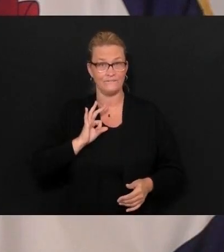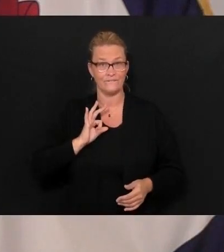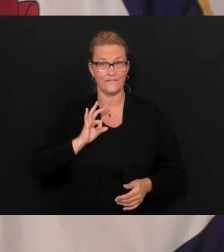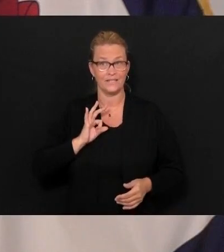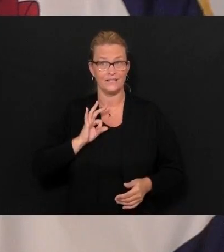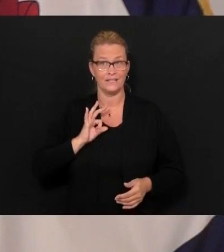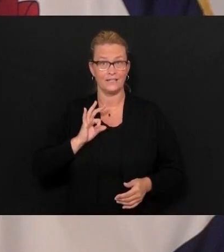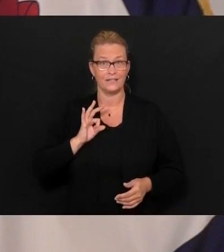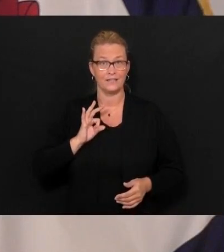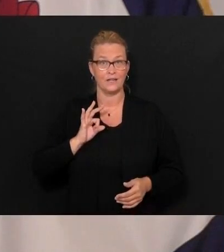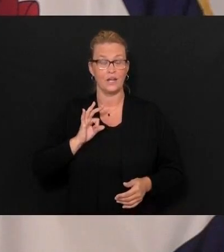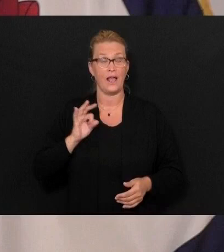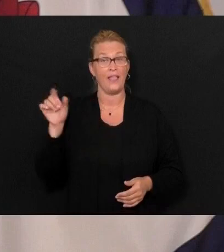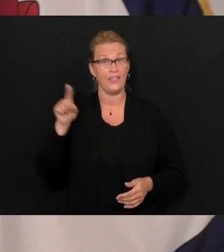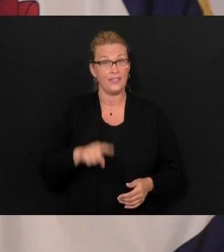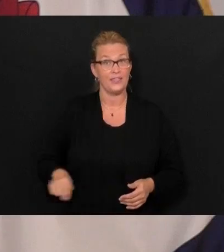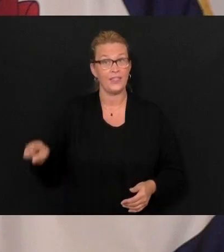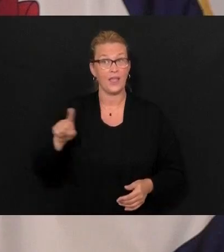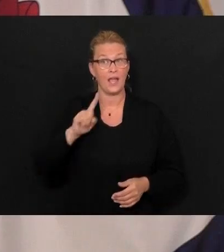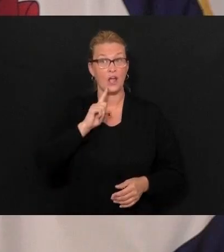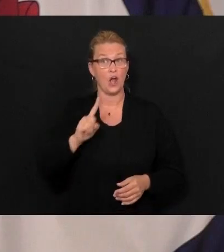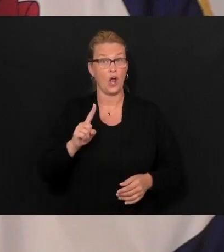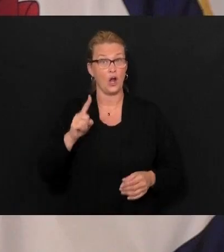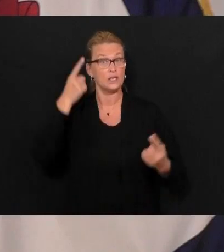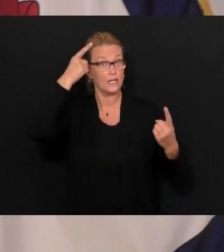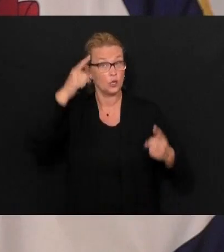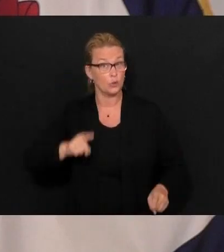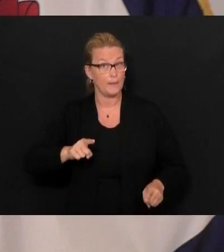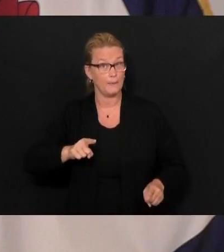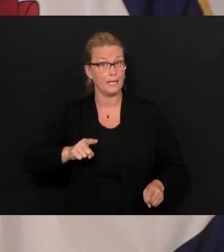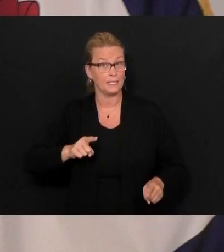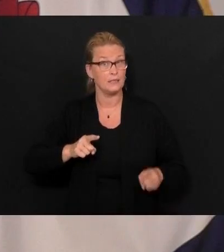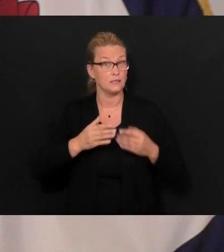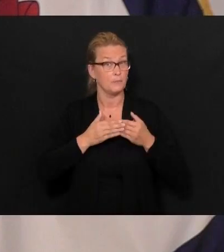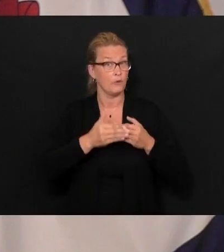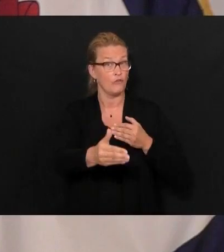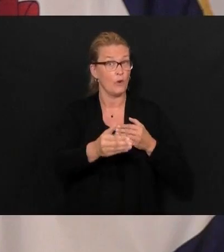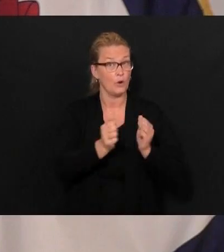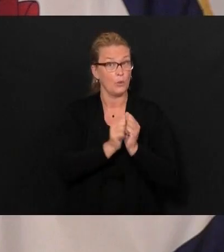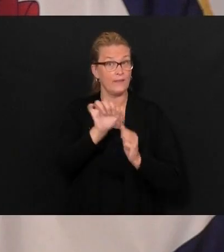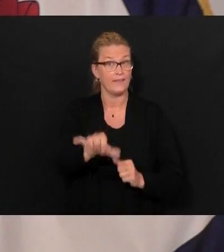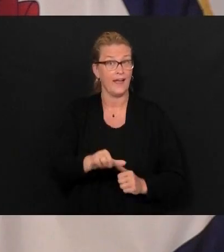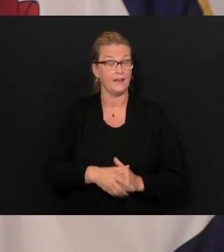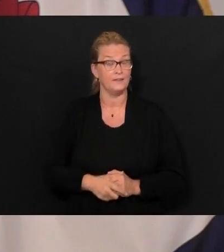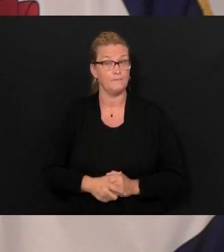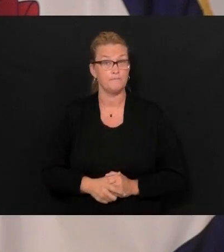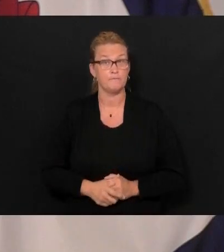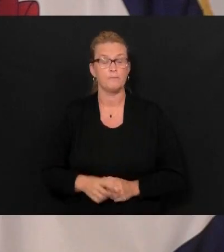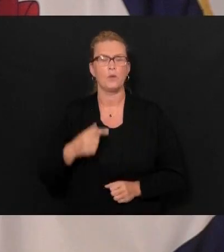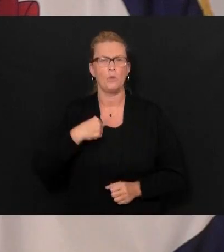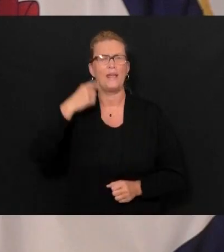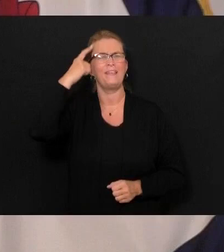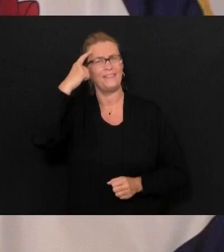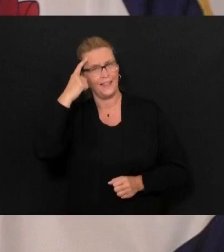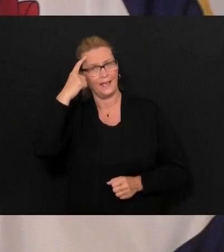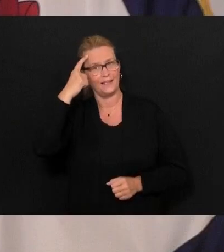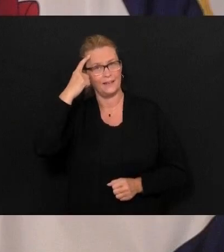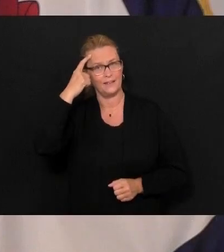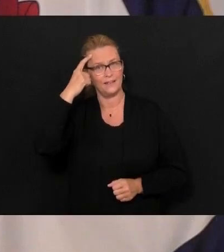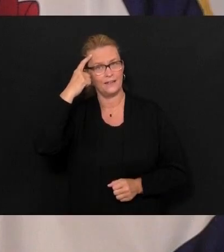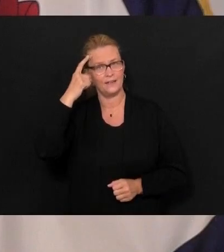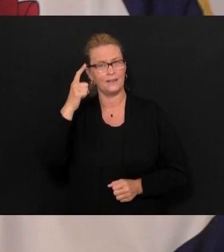and they, I think, are in complete agreement to be able to move forward with that. We think that's